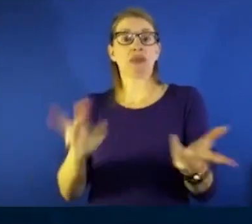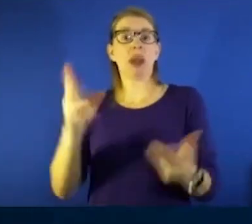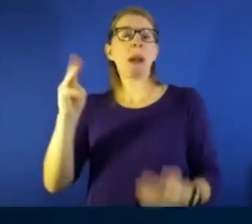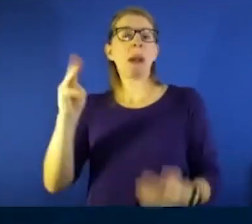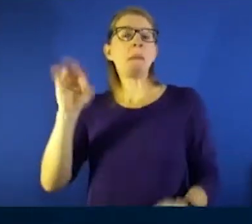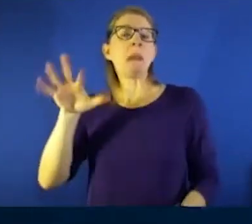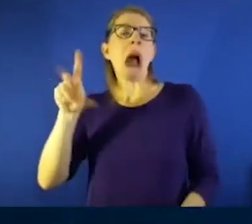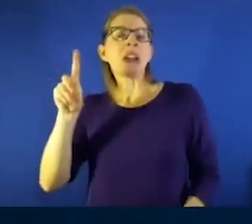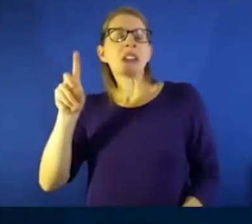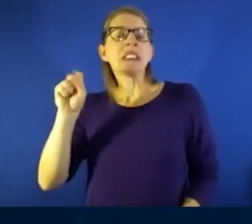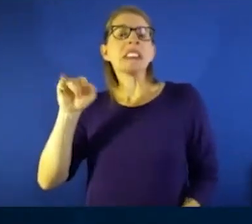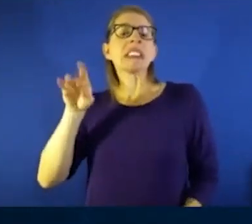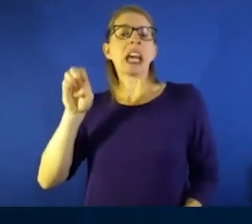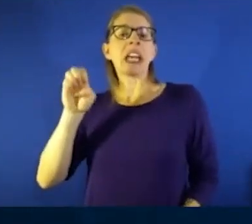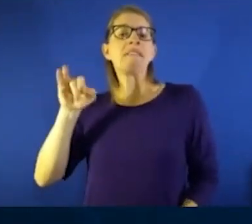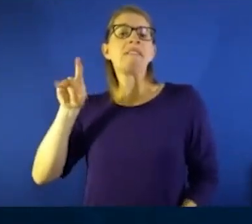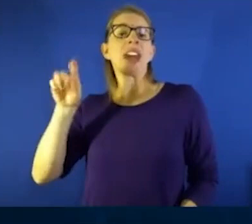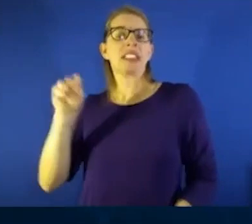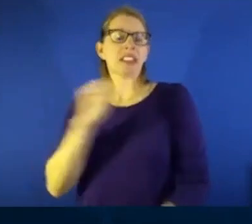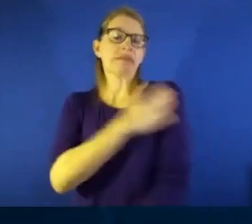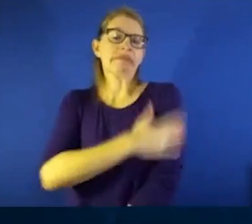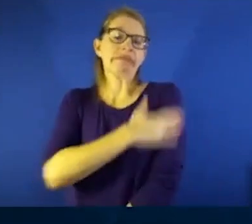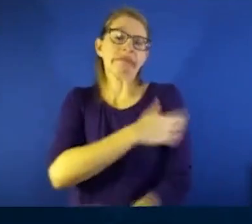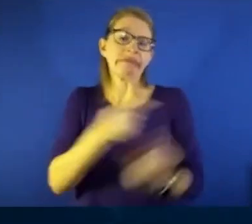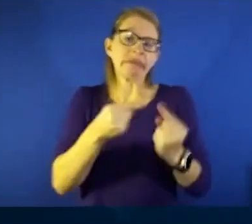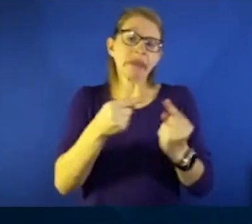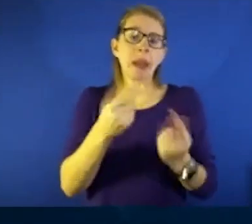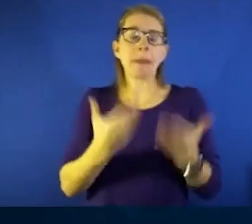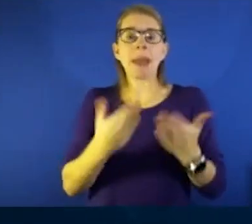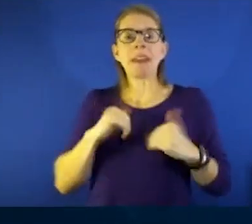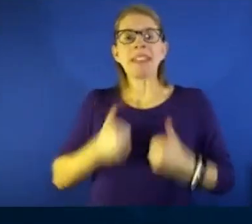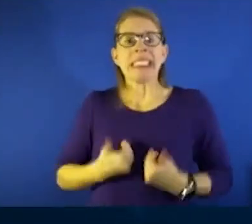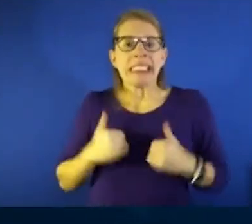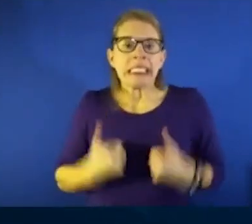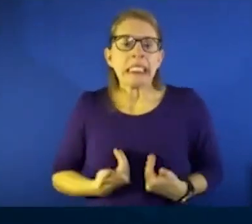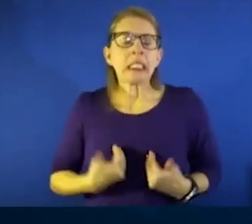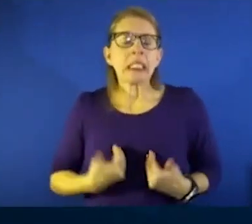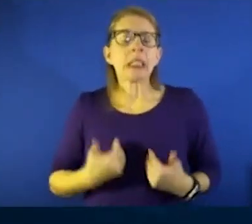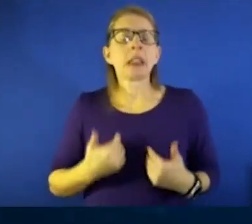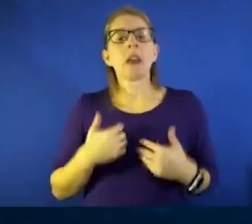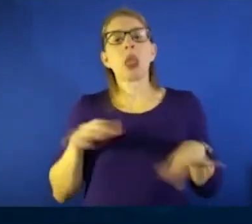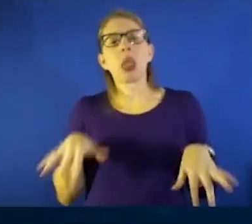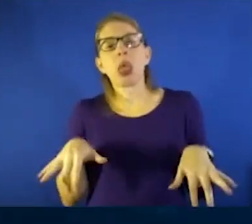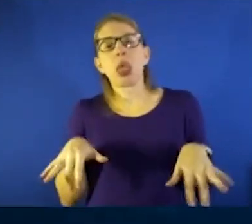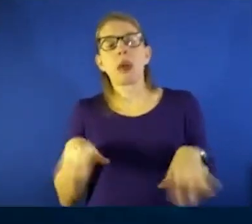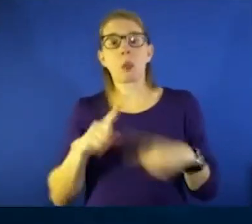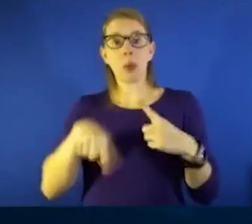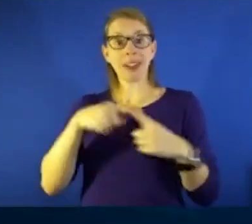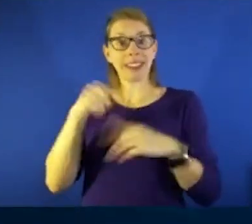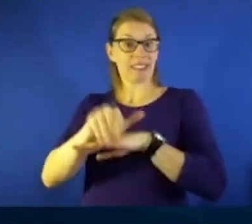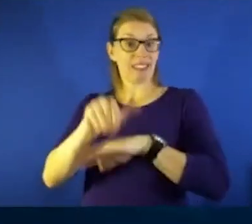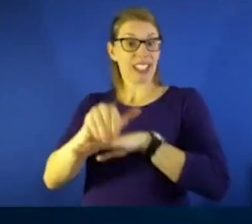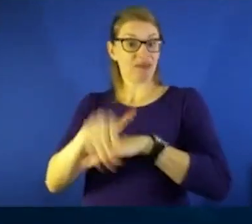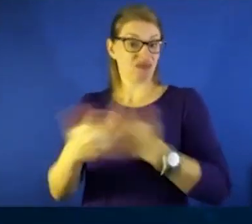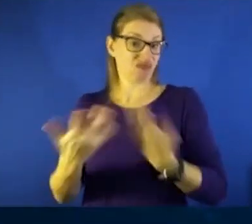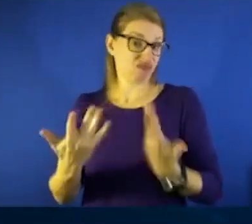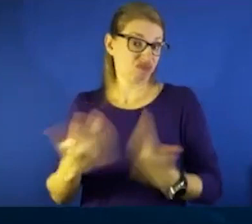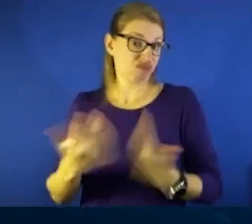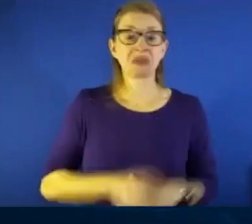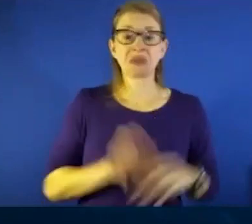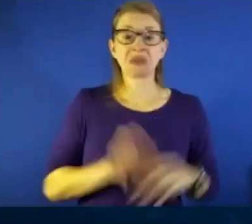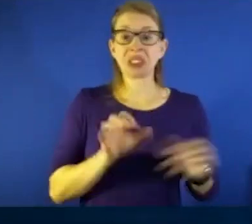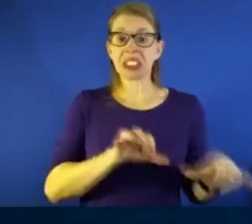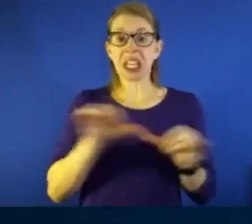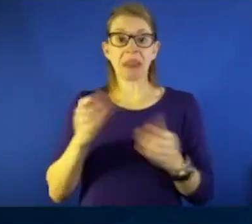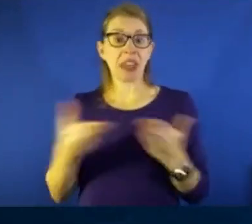arms, maybe a little bit of fatigue, malaise in the evening, but same sort of things that we're looking